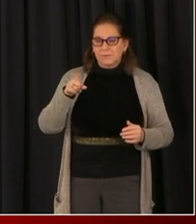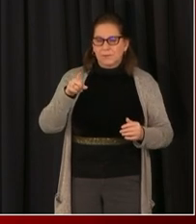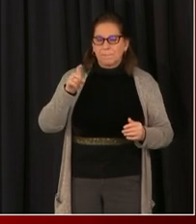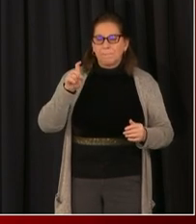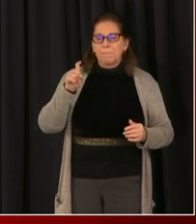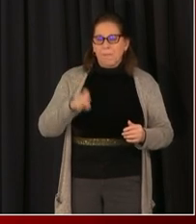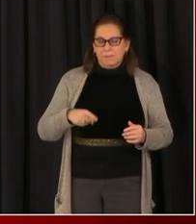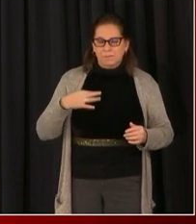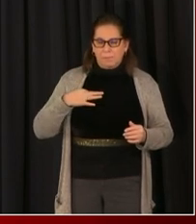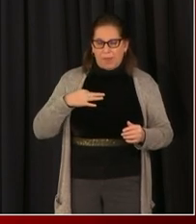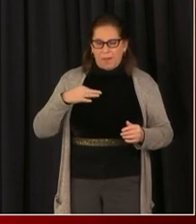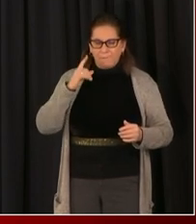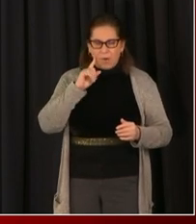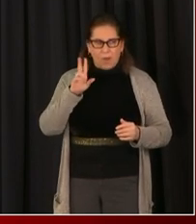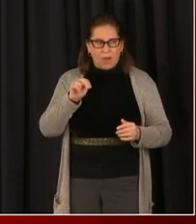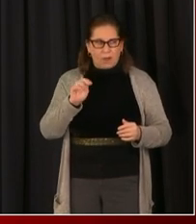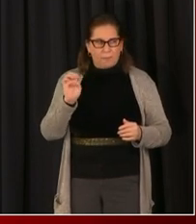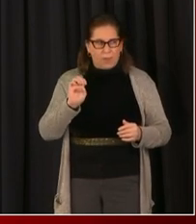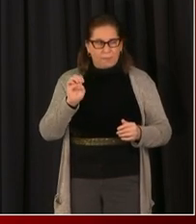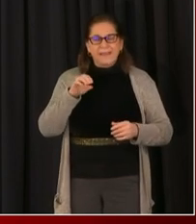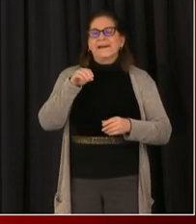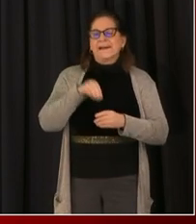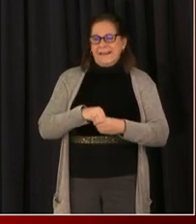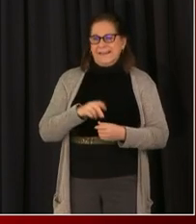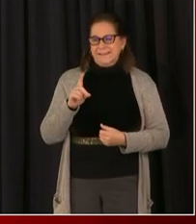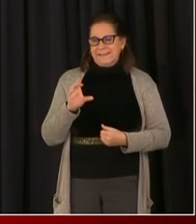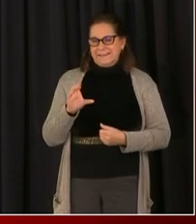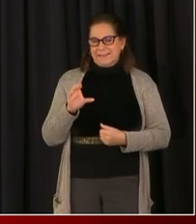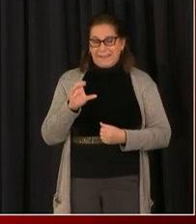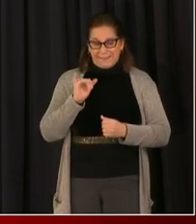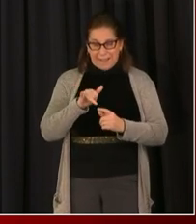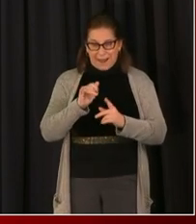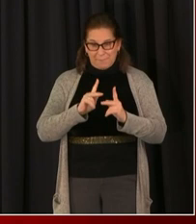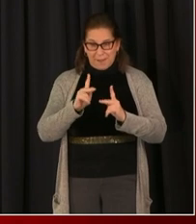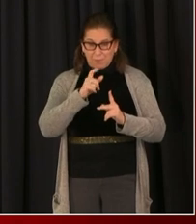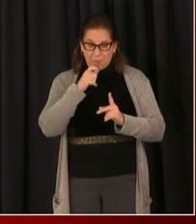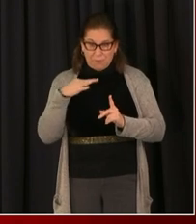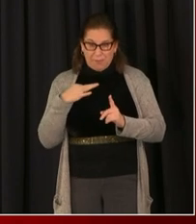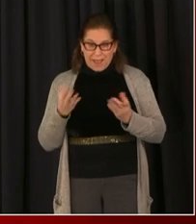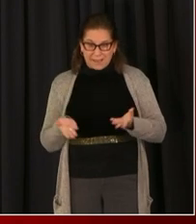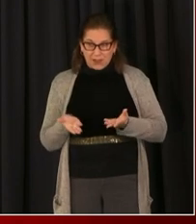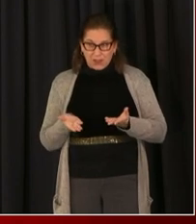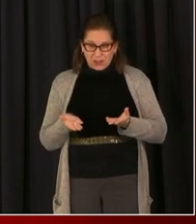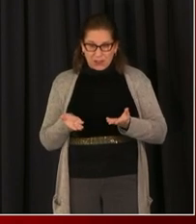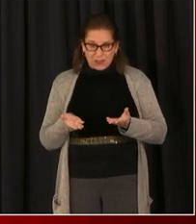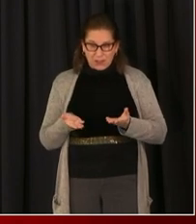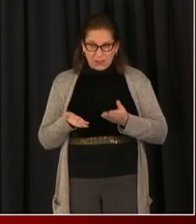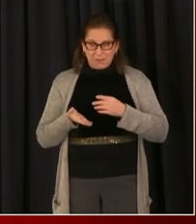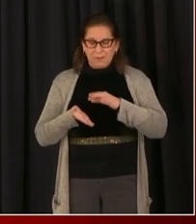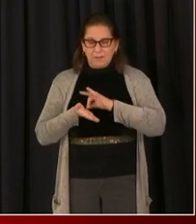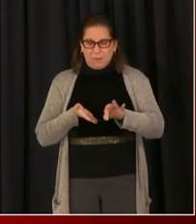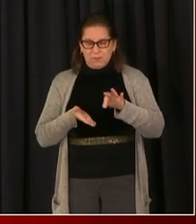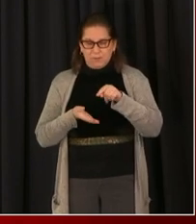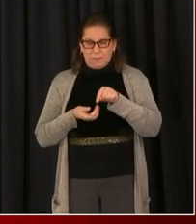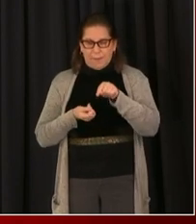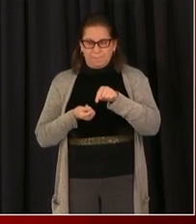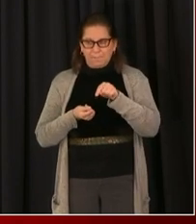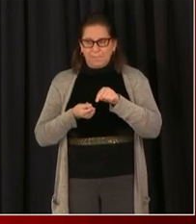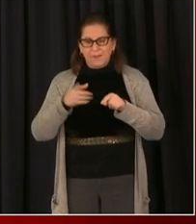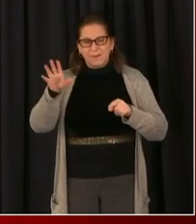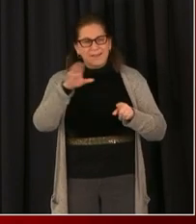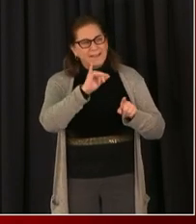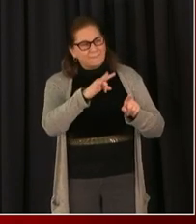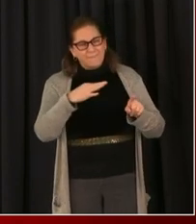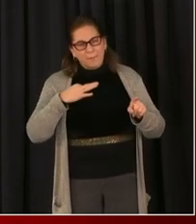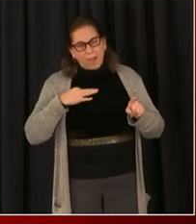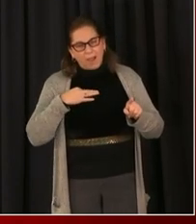November 30th, but have not yet been approved, they're still eligible for this? That is correct. They are still eligible. Okay. Applications have to be